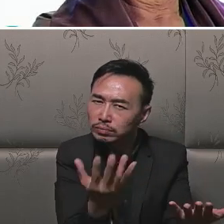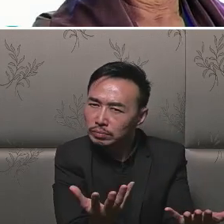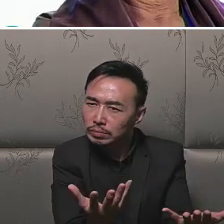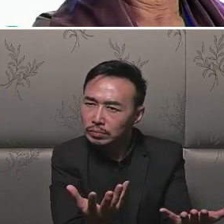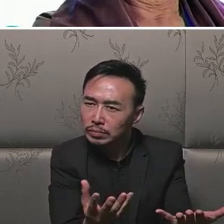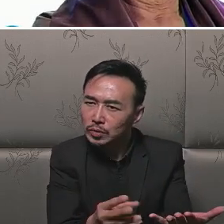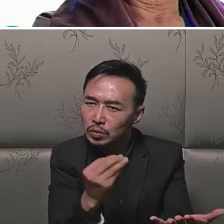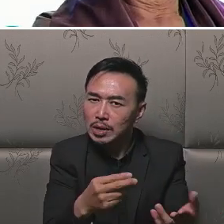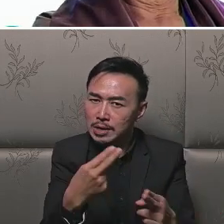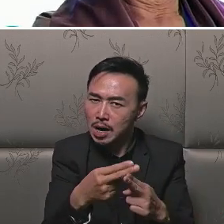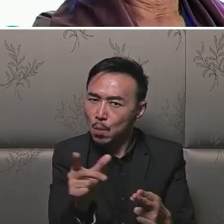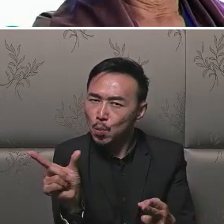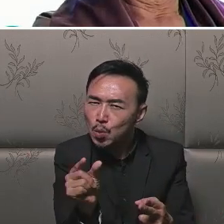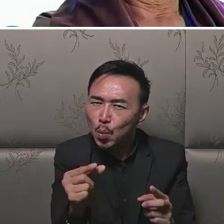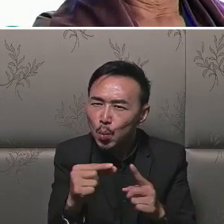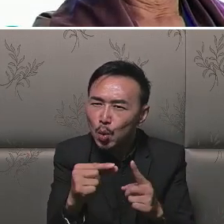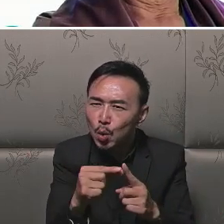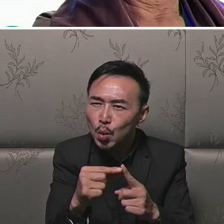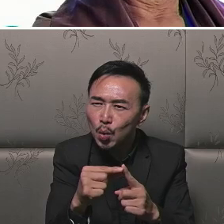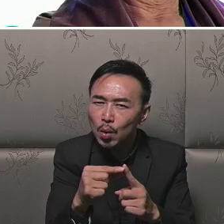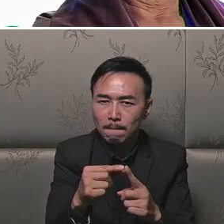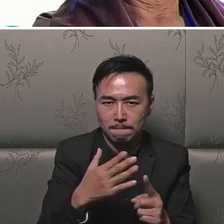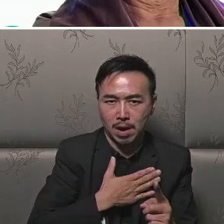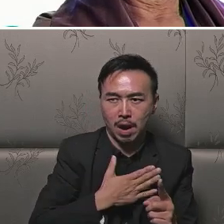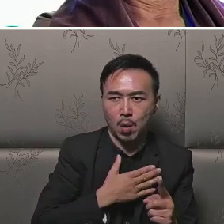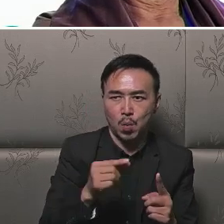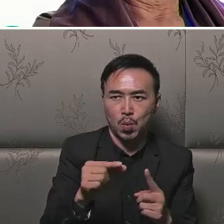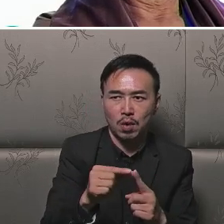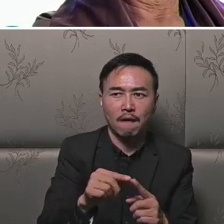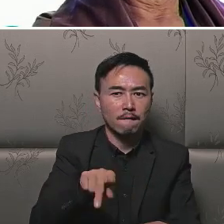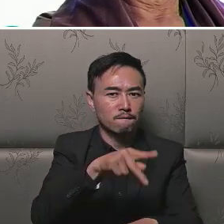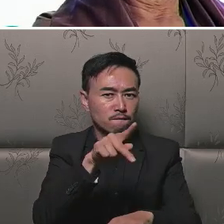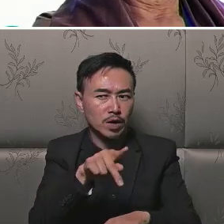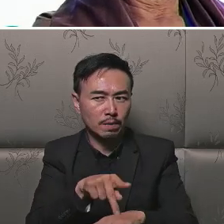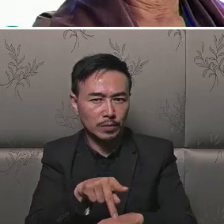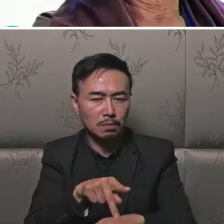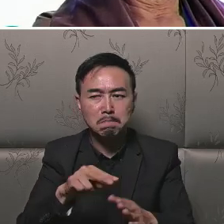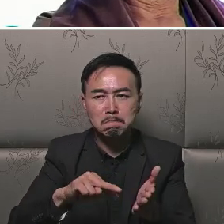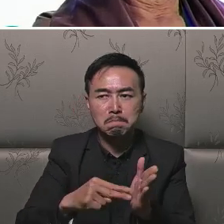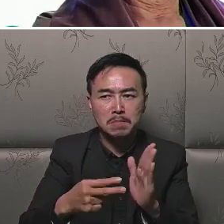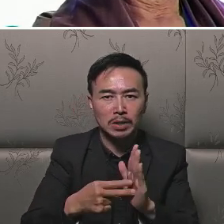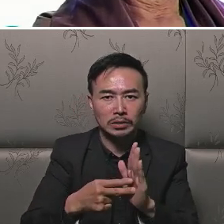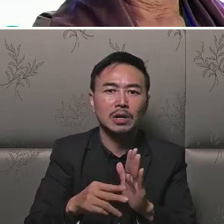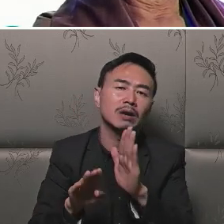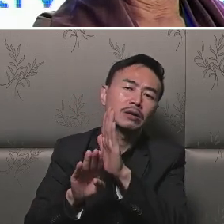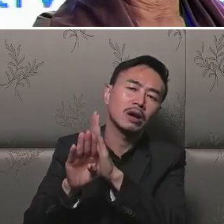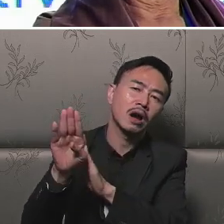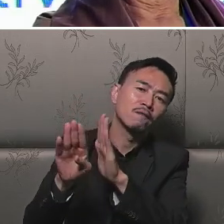word education, the phrase means to improve or transform education in specific